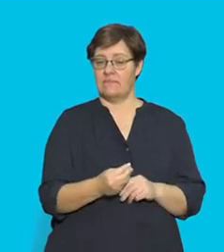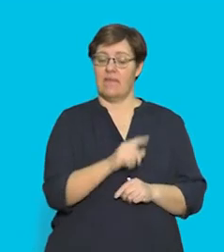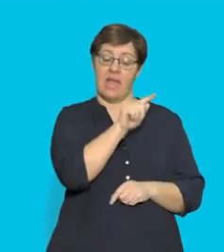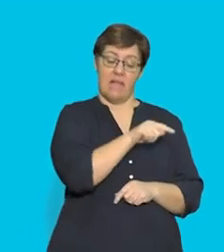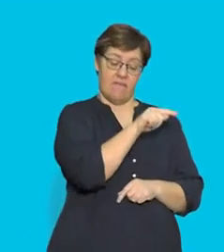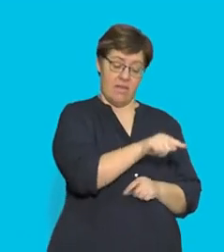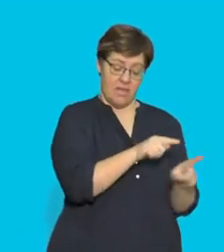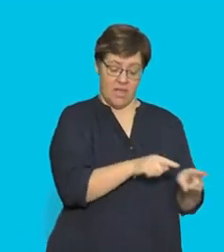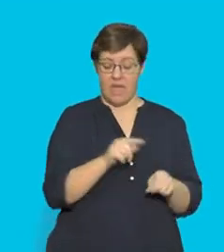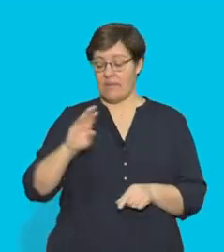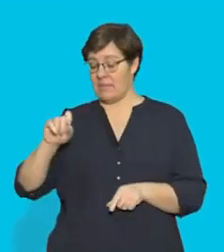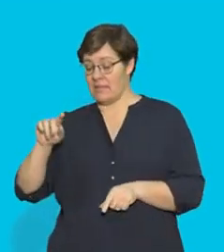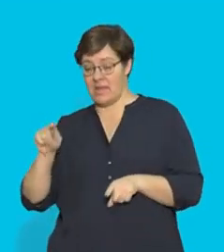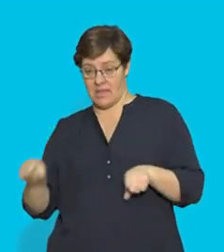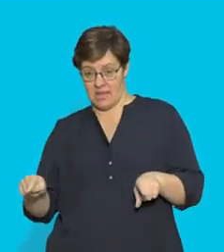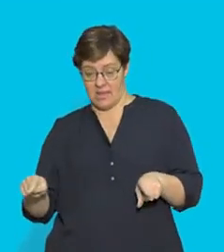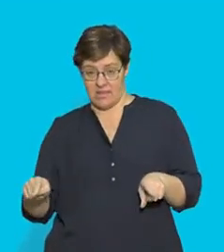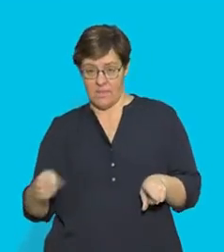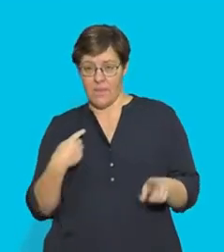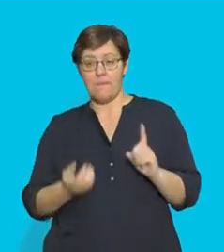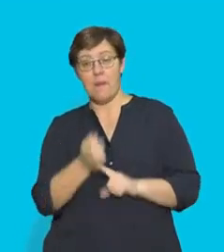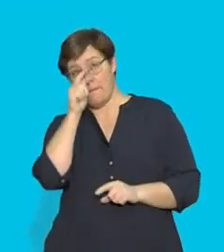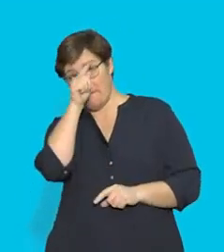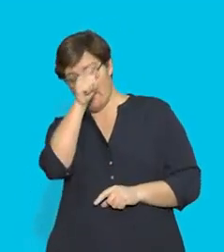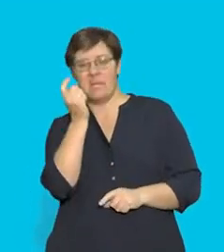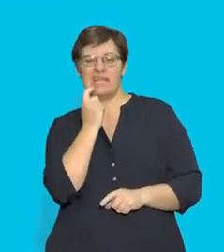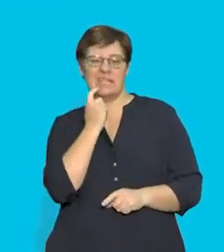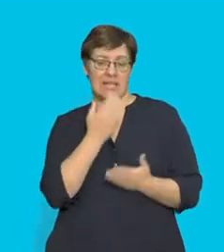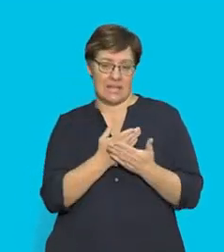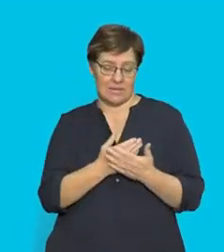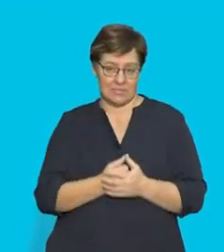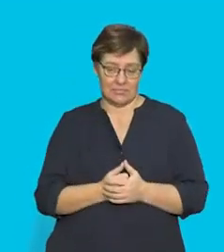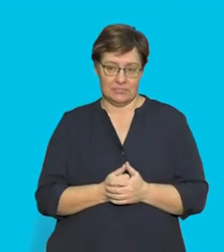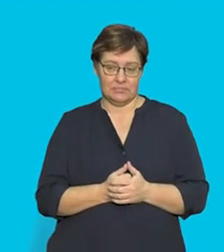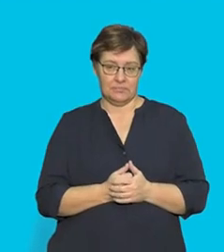alpha, we've got beta, and we can find that pretty easily.